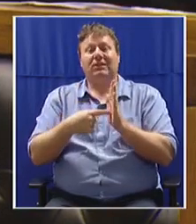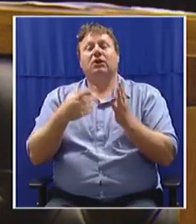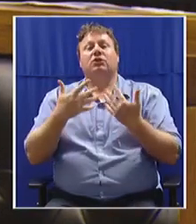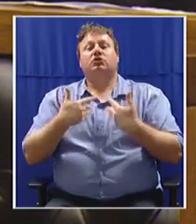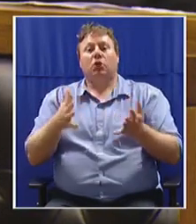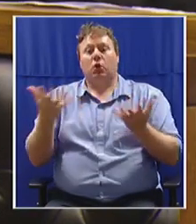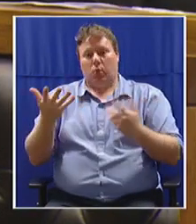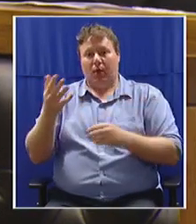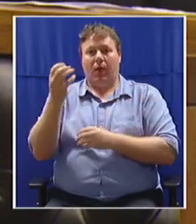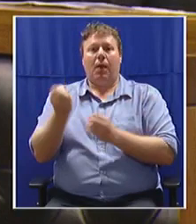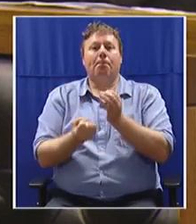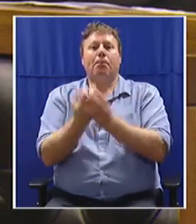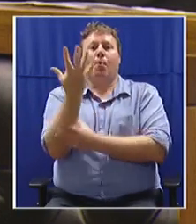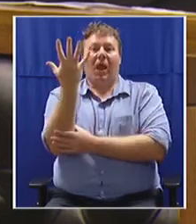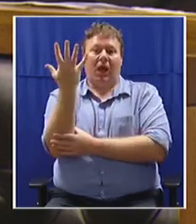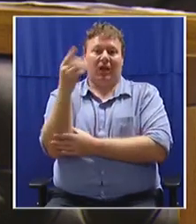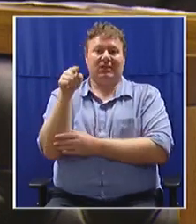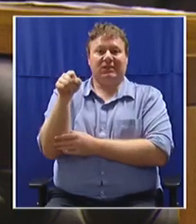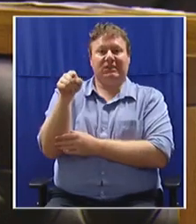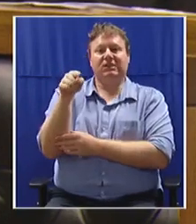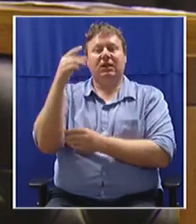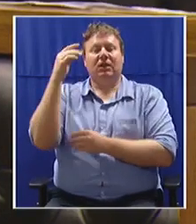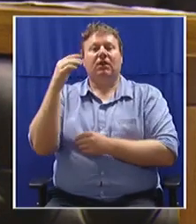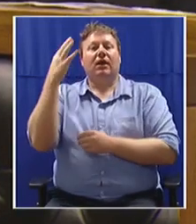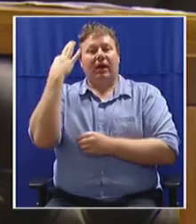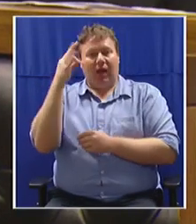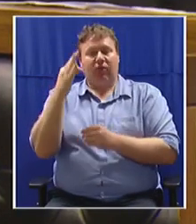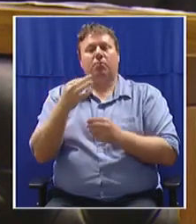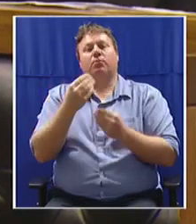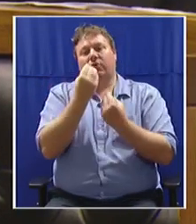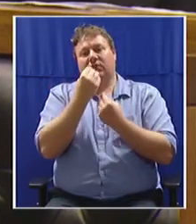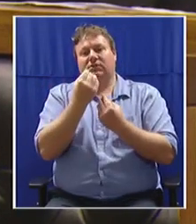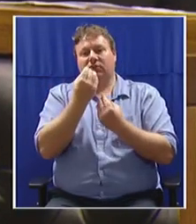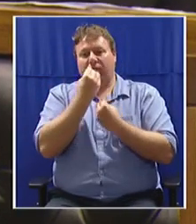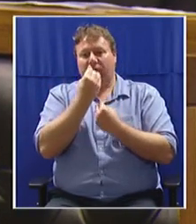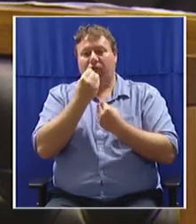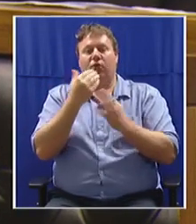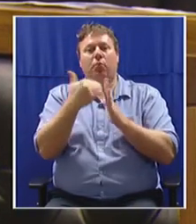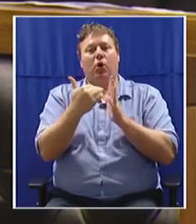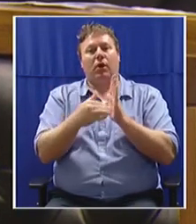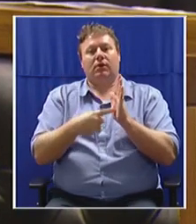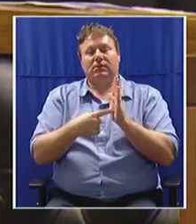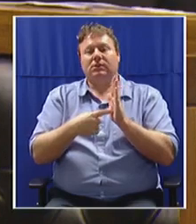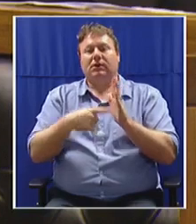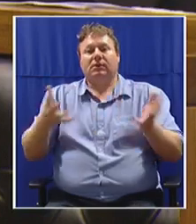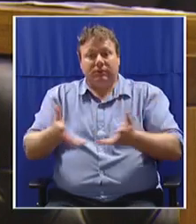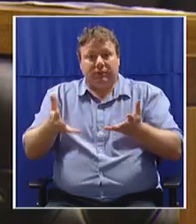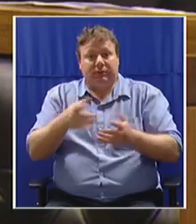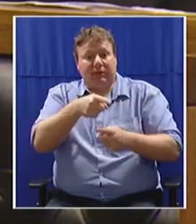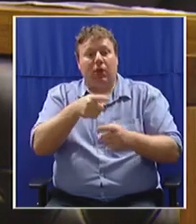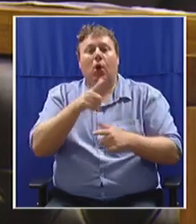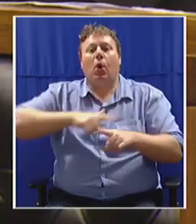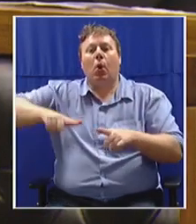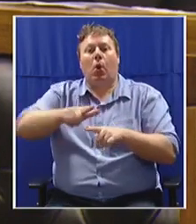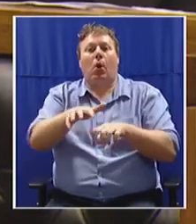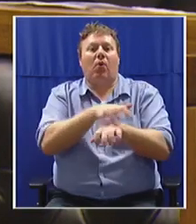province has begun with the implementation of government nutrition program to stimulate agricultural production and